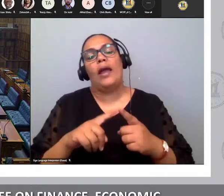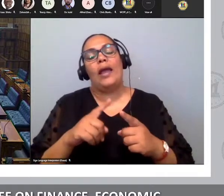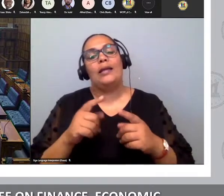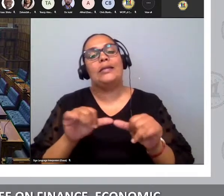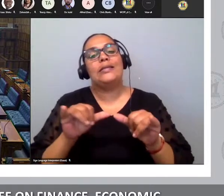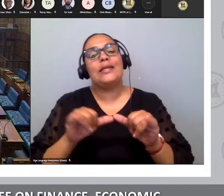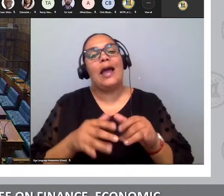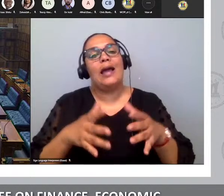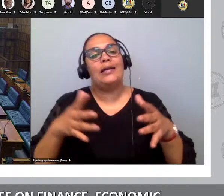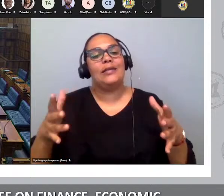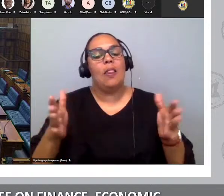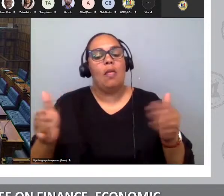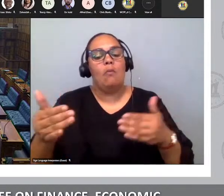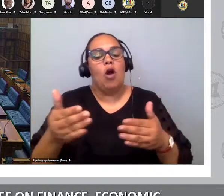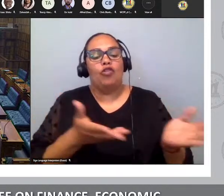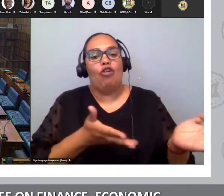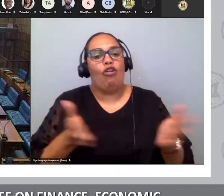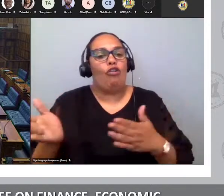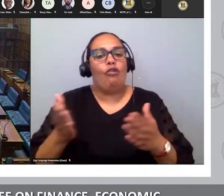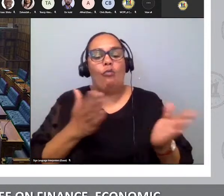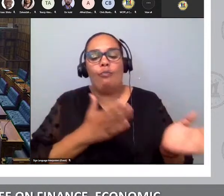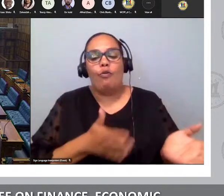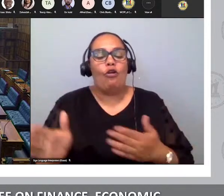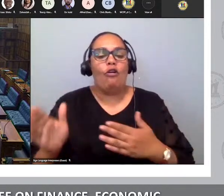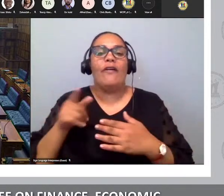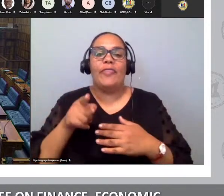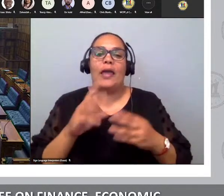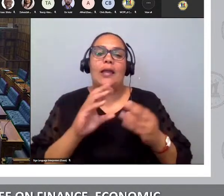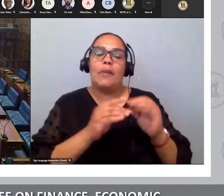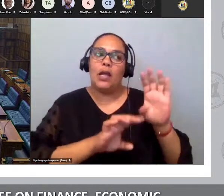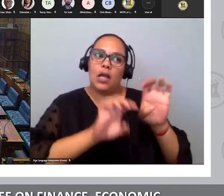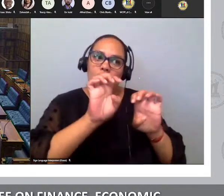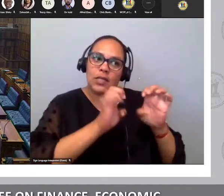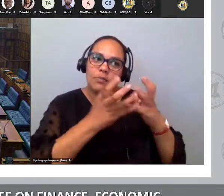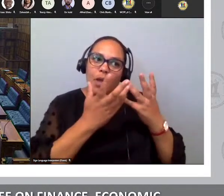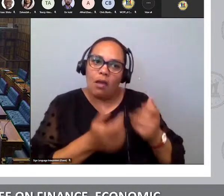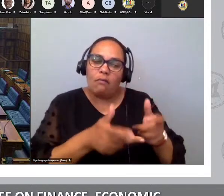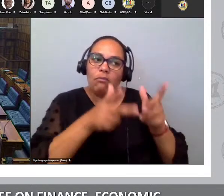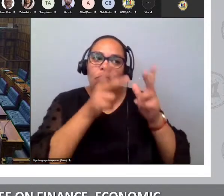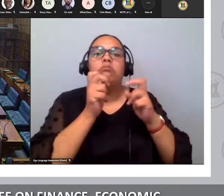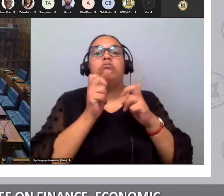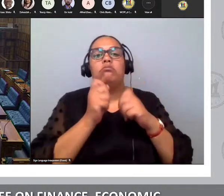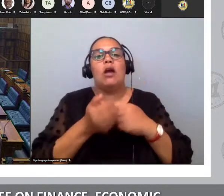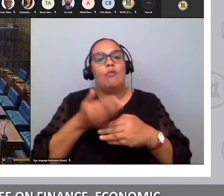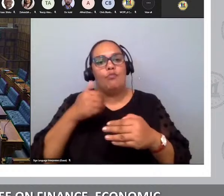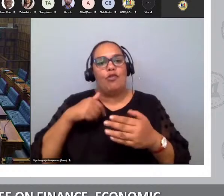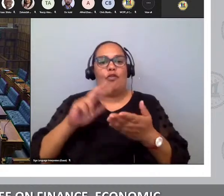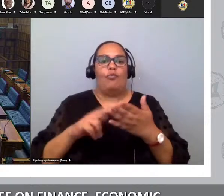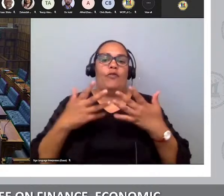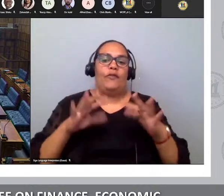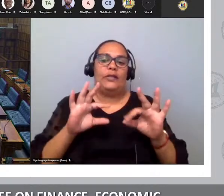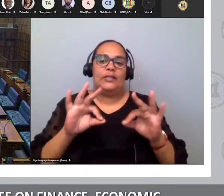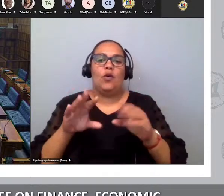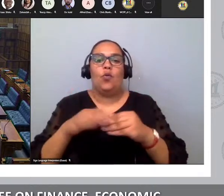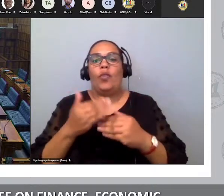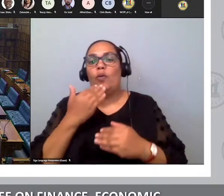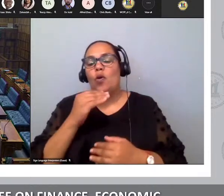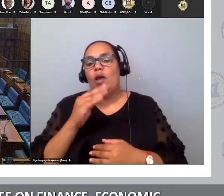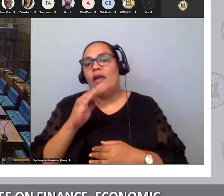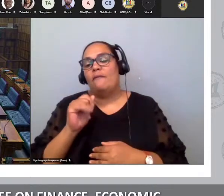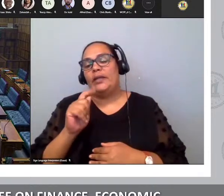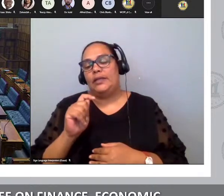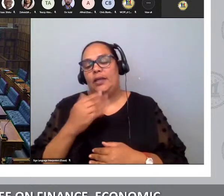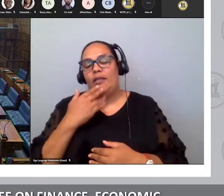the cargo parcel size that must come off the tnpa then makes an assessment and has previously approved that with fbt thanks